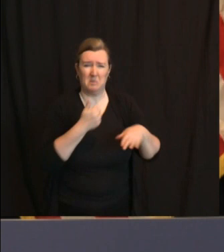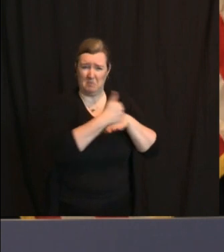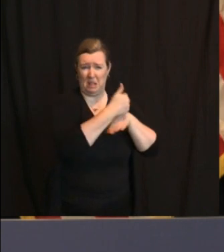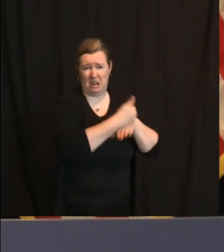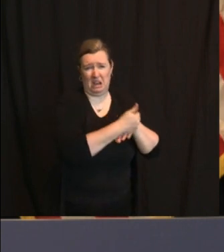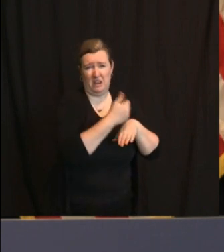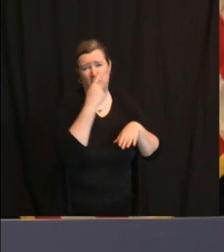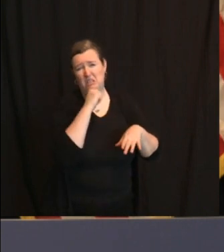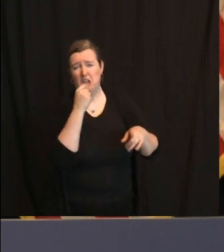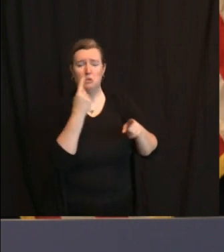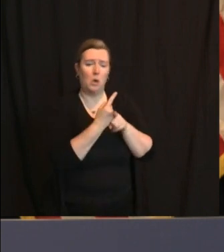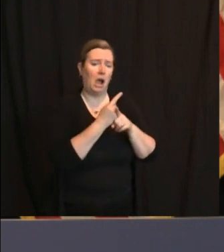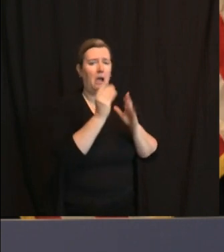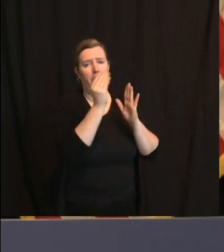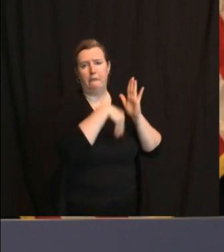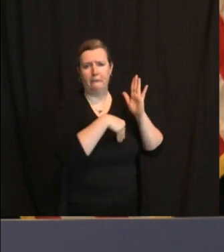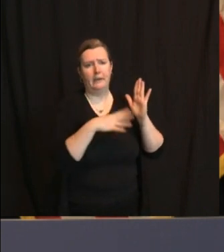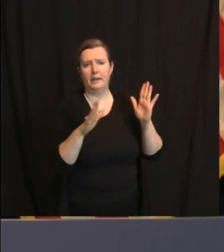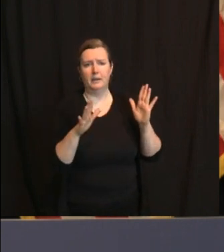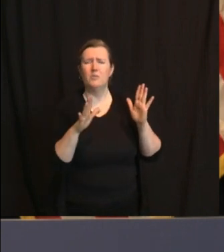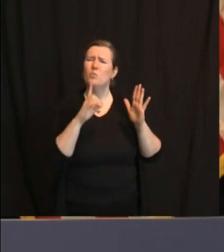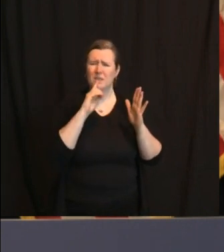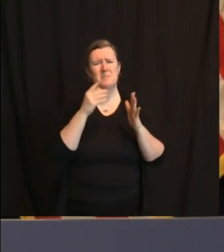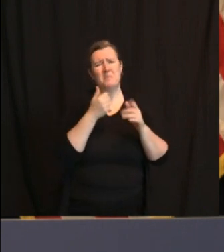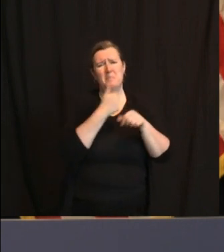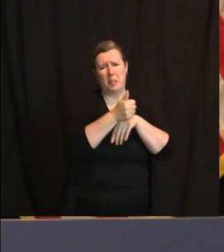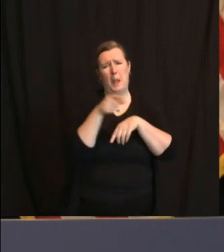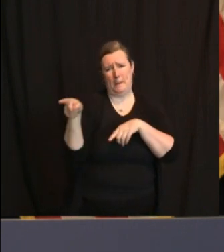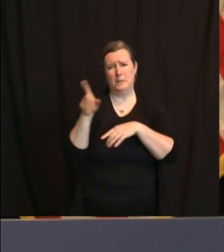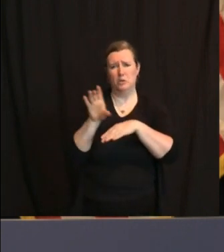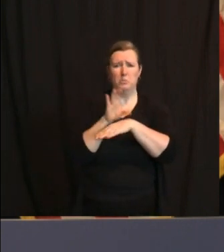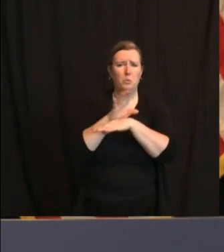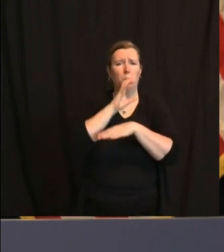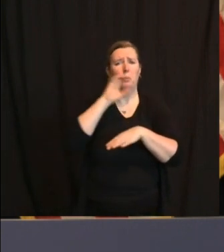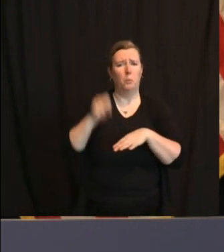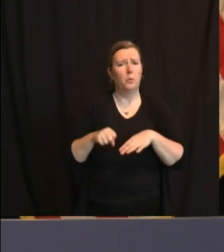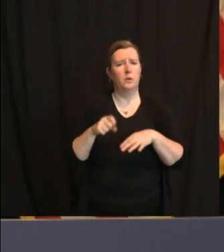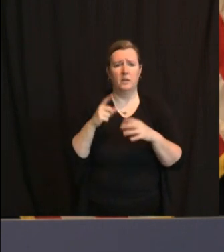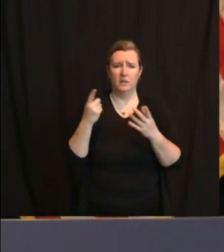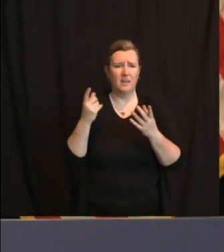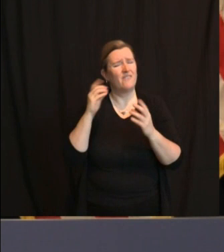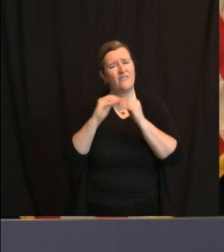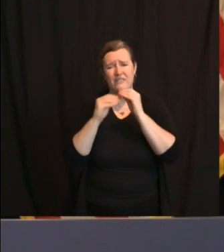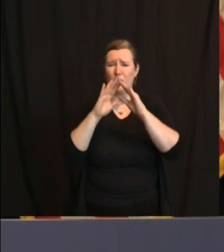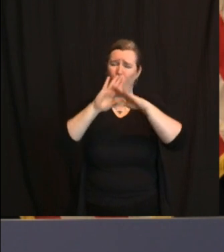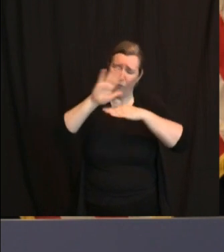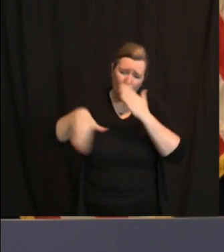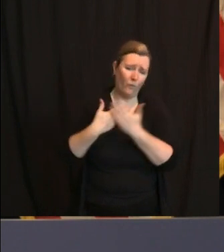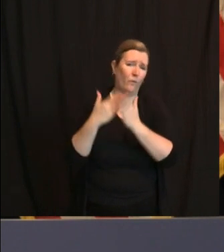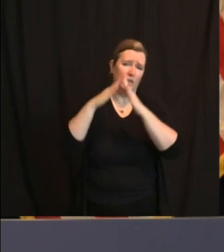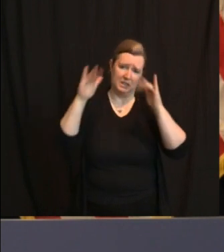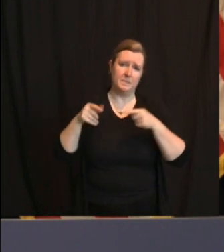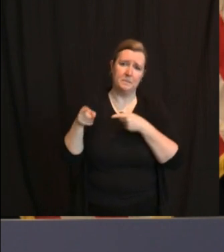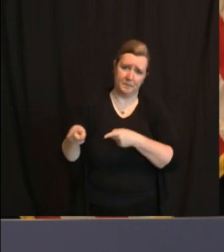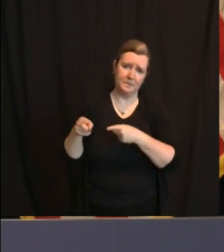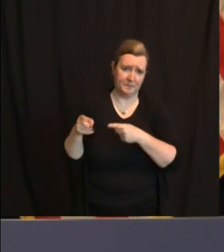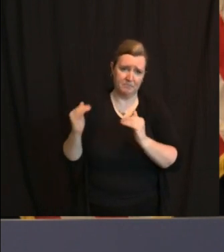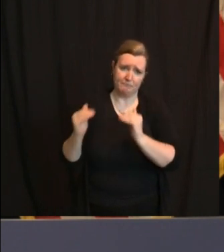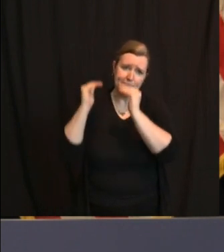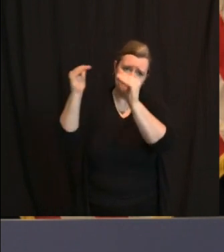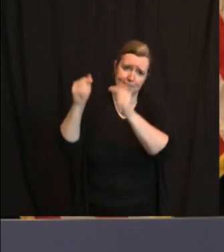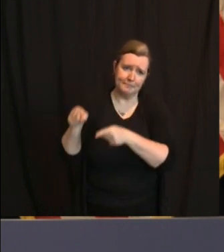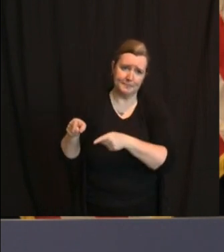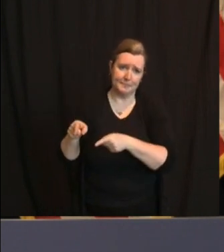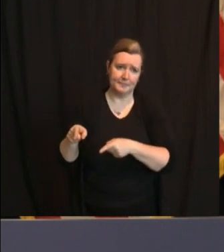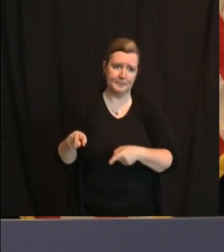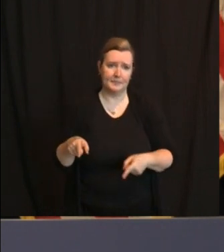And also, what are you going to do to fix this thing? So I think on your first question, Len, you may want to weigh in here. In fact,